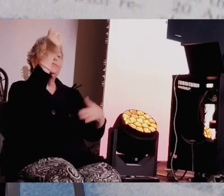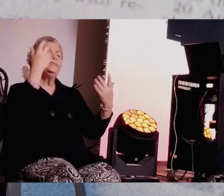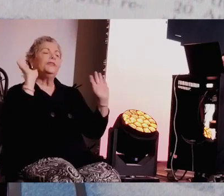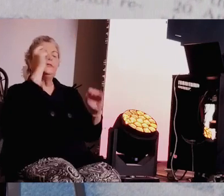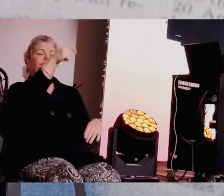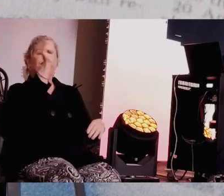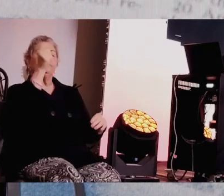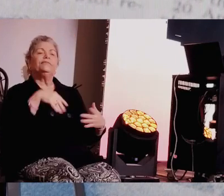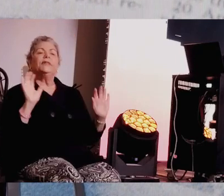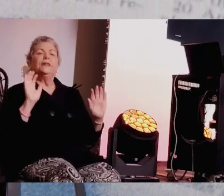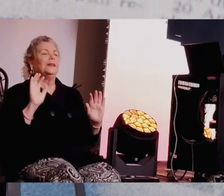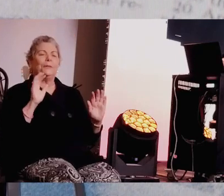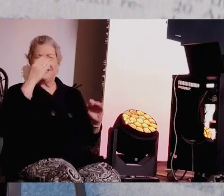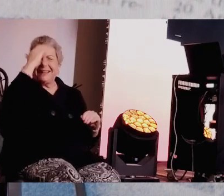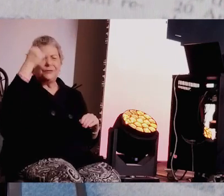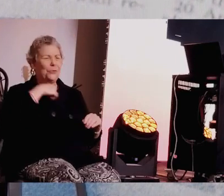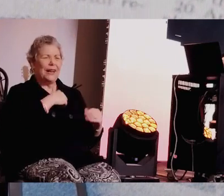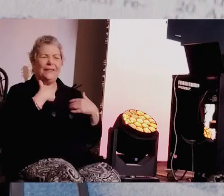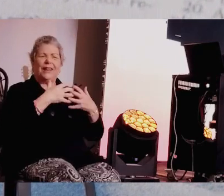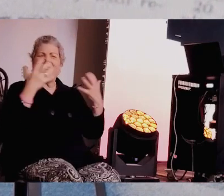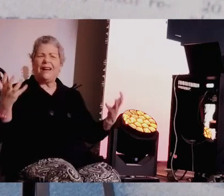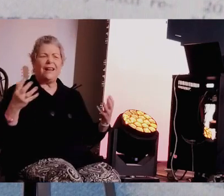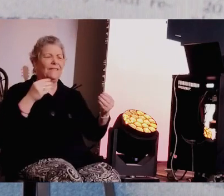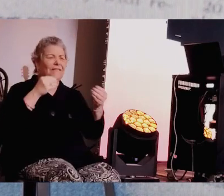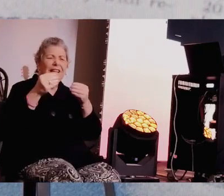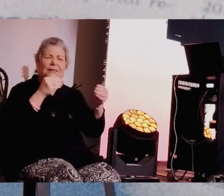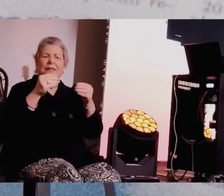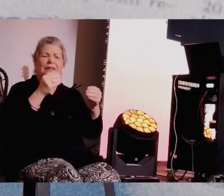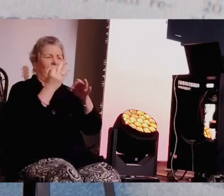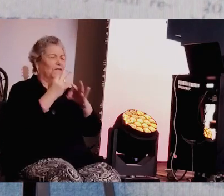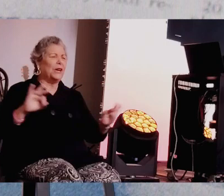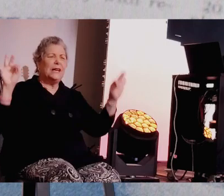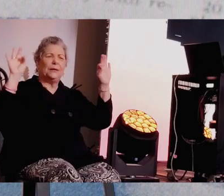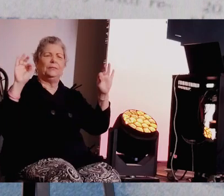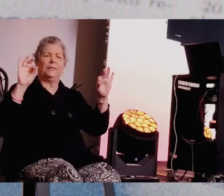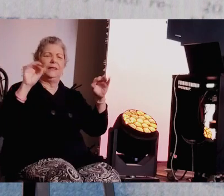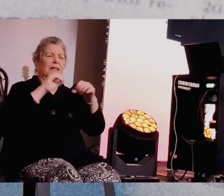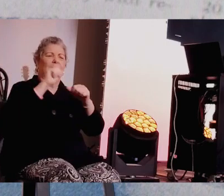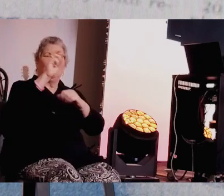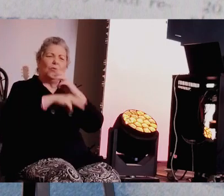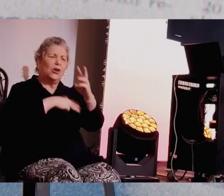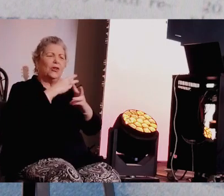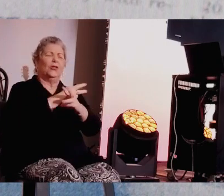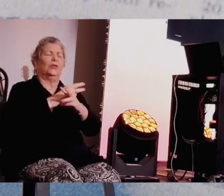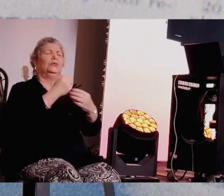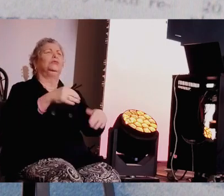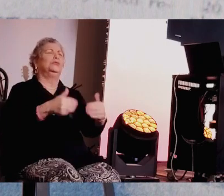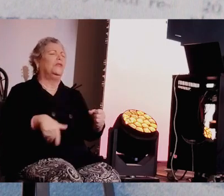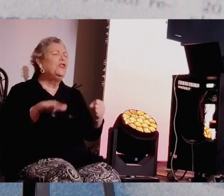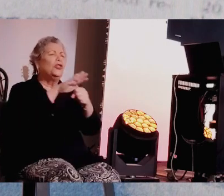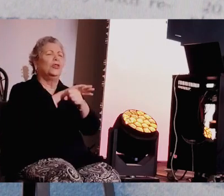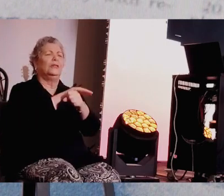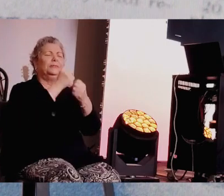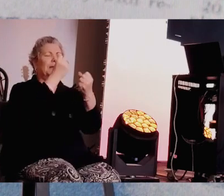Because there is so much freedom that awaits you in a place, in a world that is so full of all kinds of